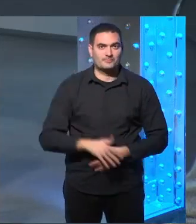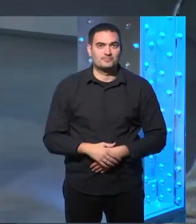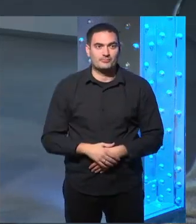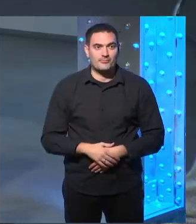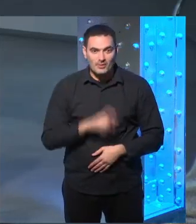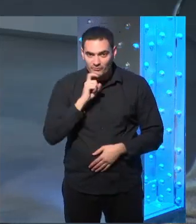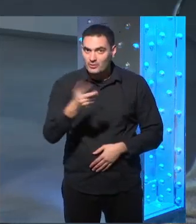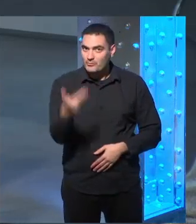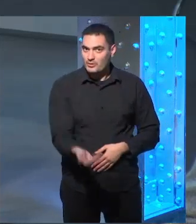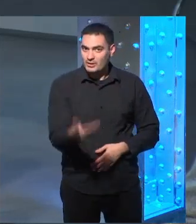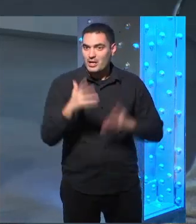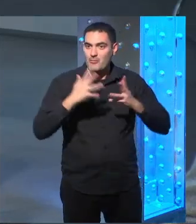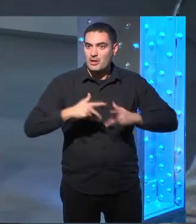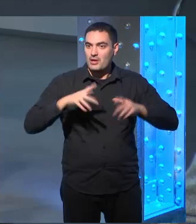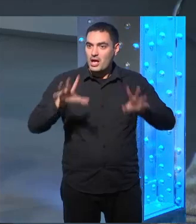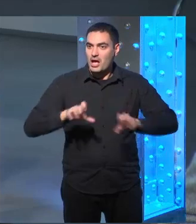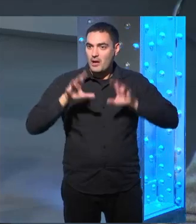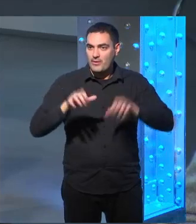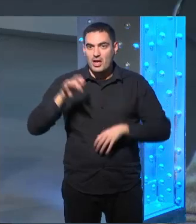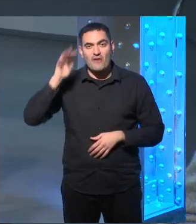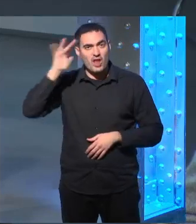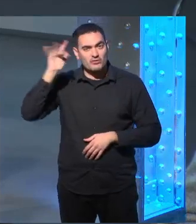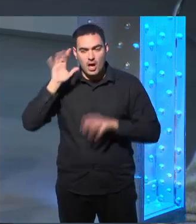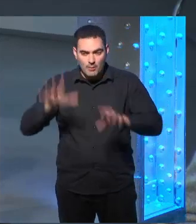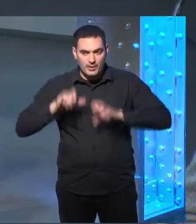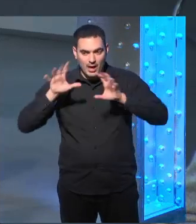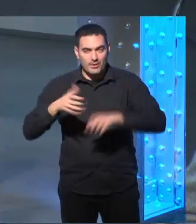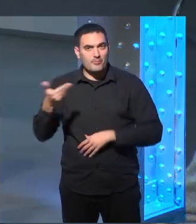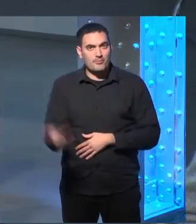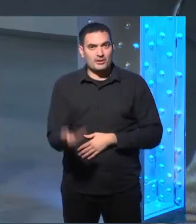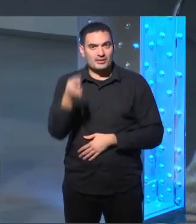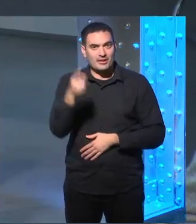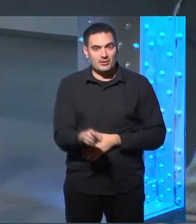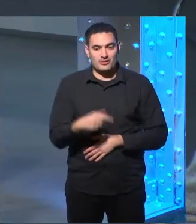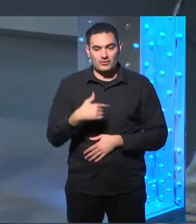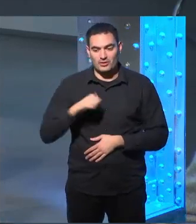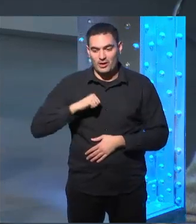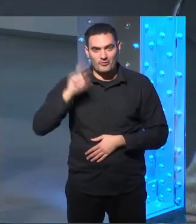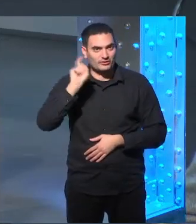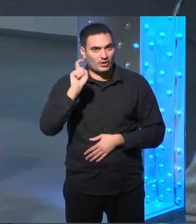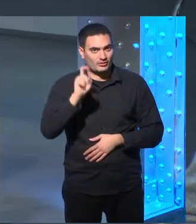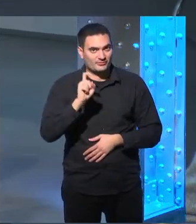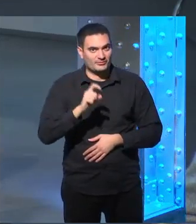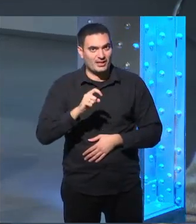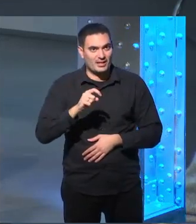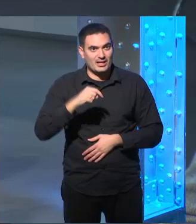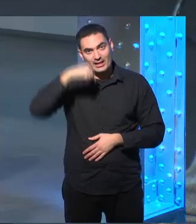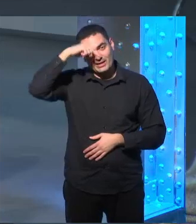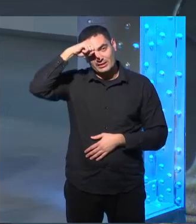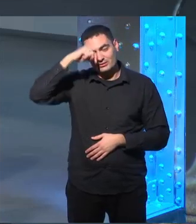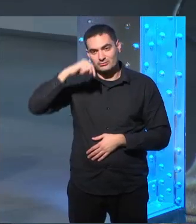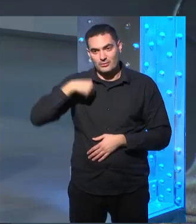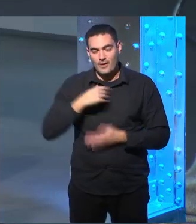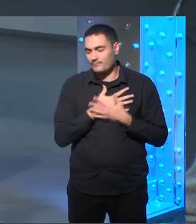the way we learned mathematics when we were students. And I think all these subjects are very important. One of my